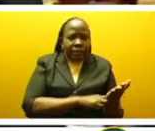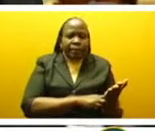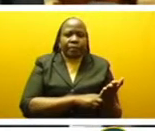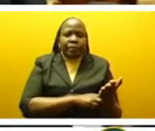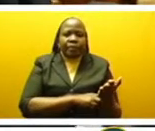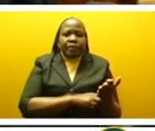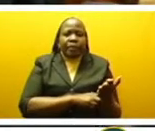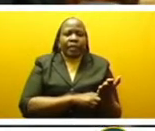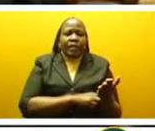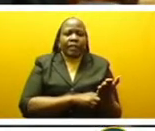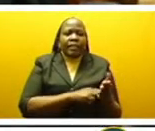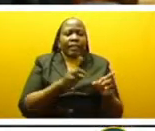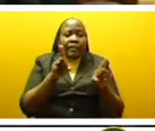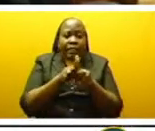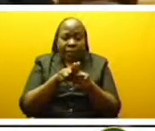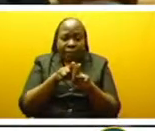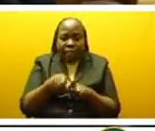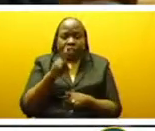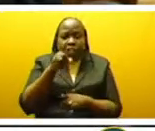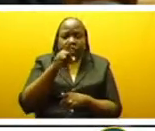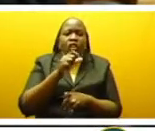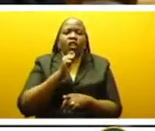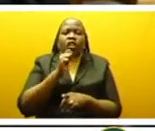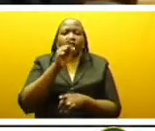because it's not a question that can be easily wrested.